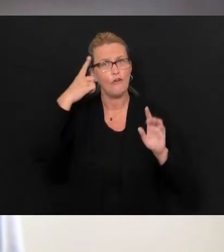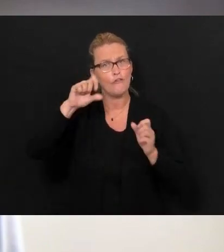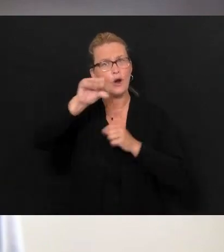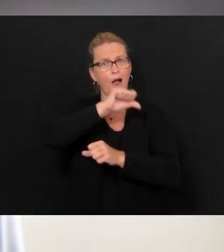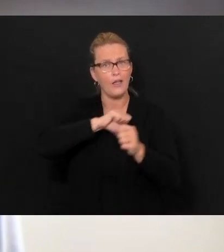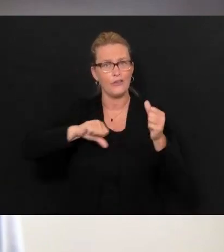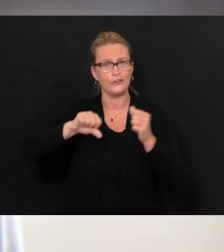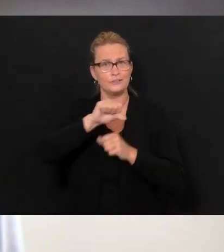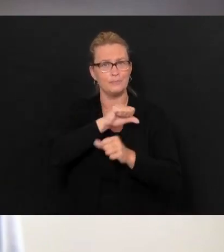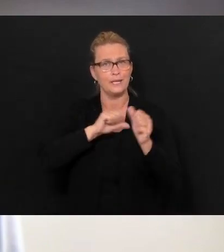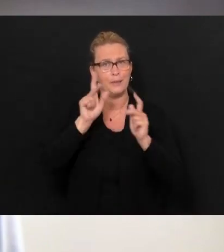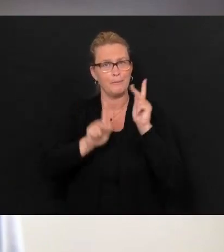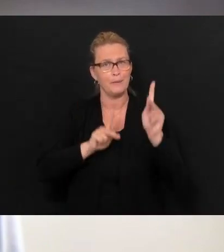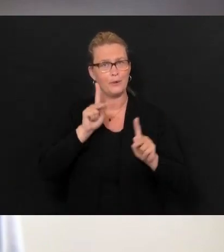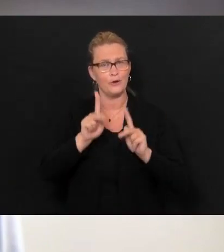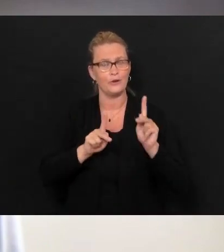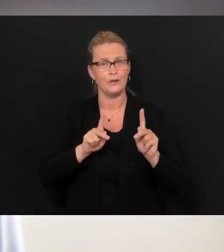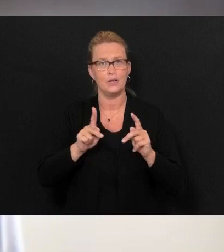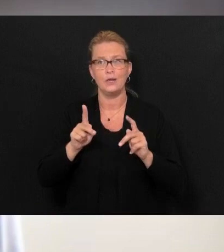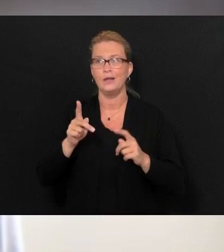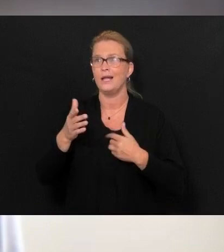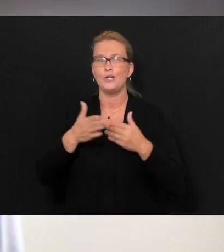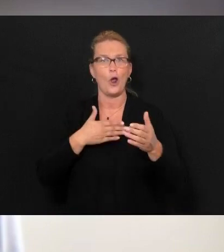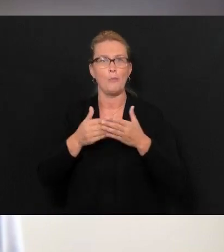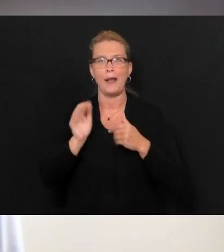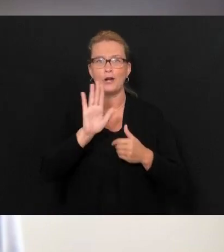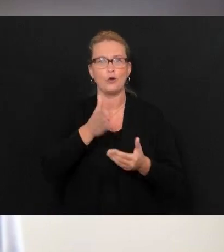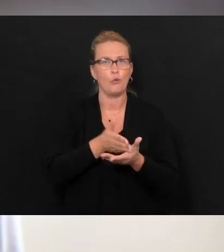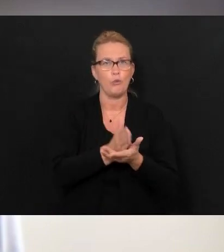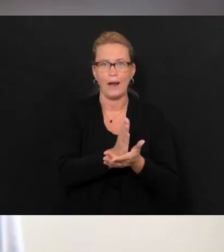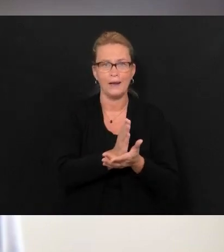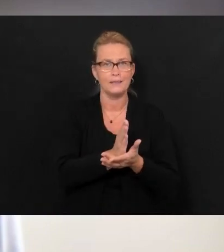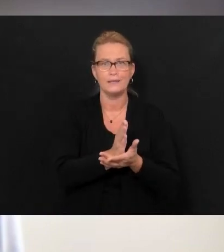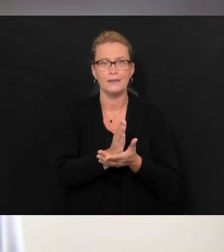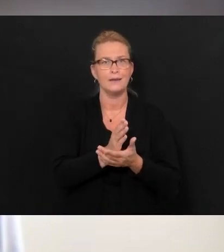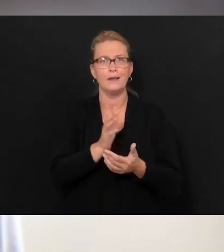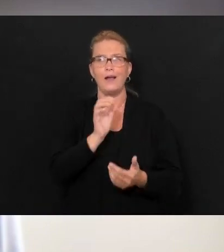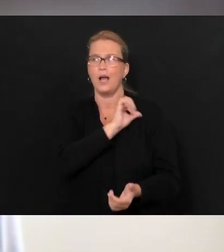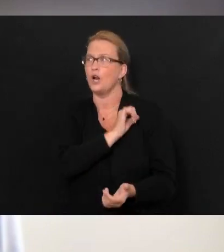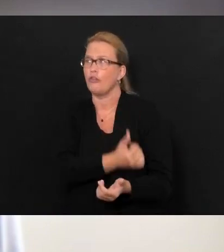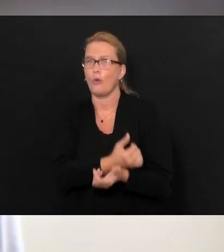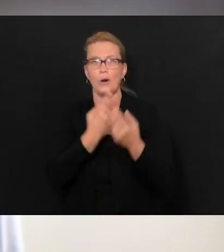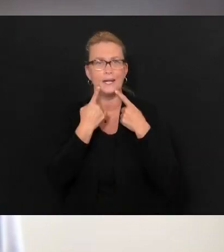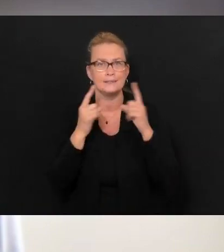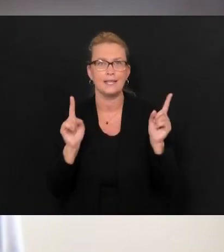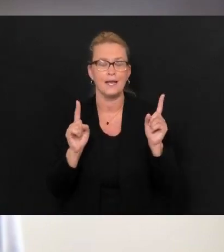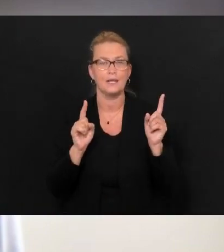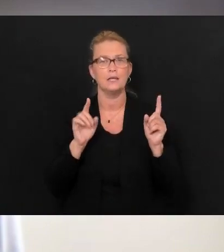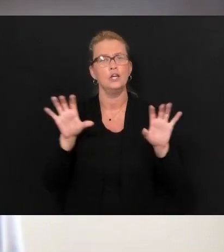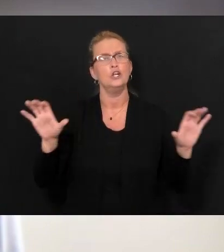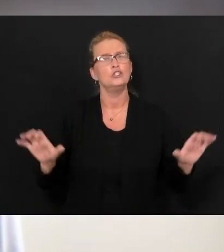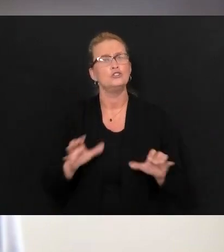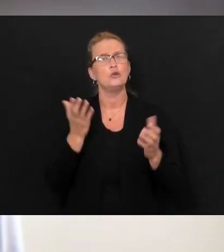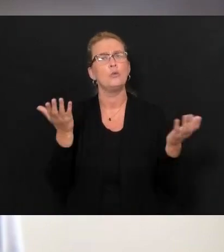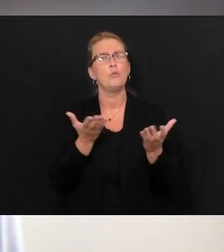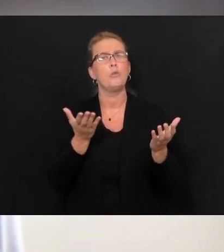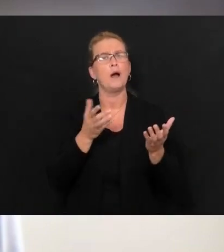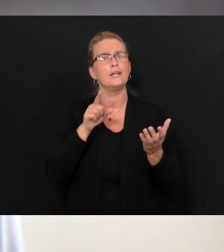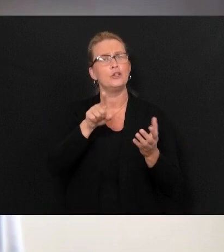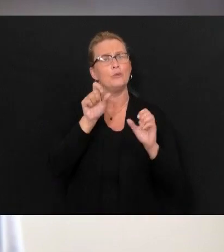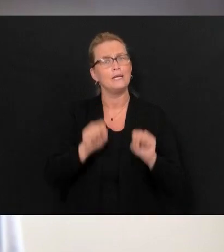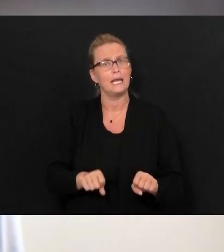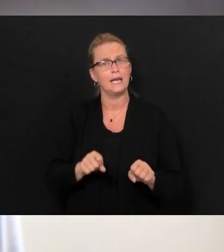our rights and authorities may be, and do the things we need to do to protect West Virginians out of